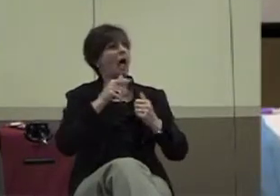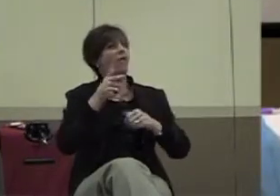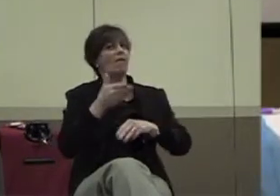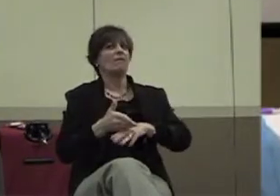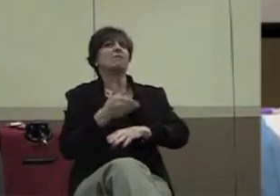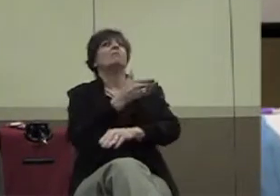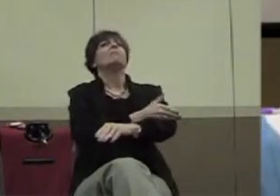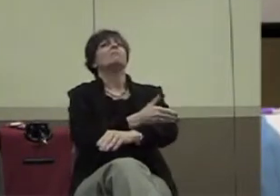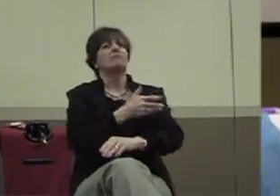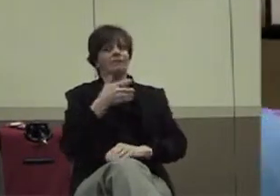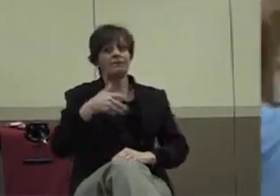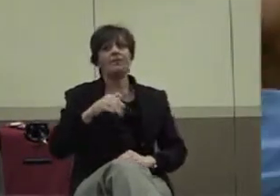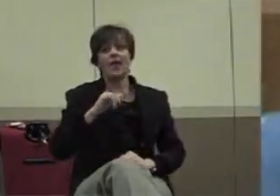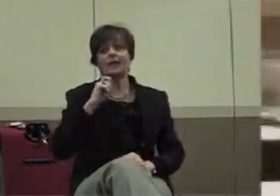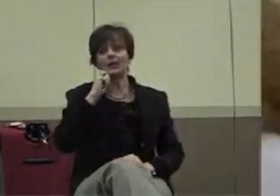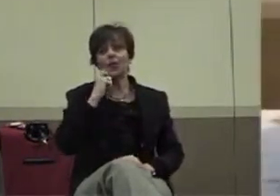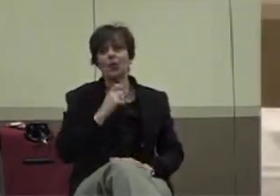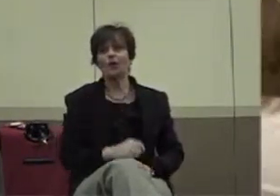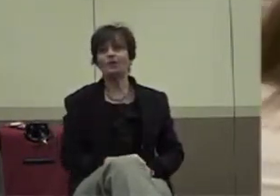Very cool.